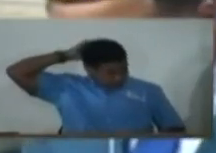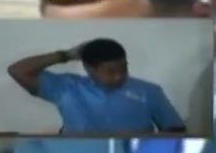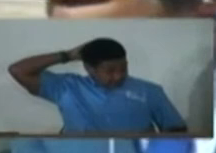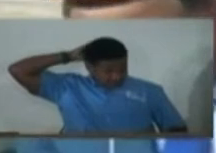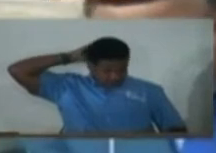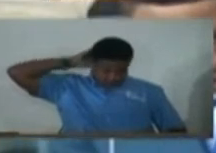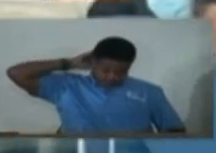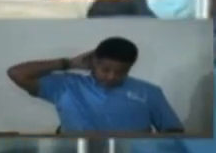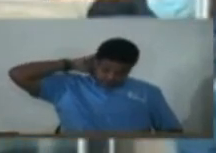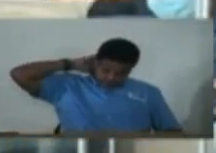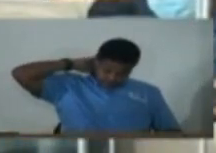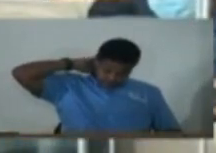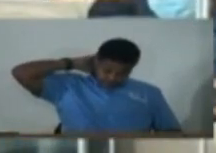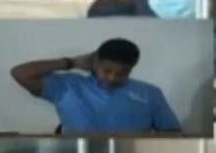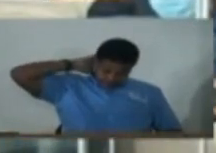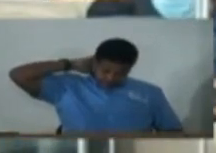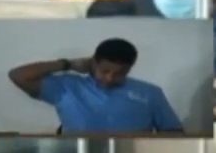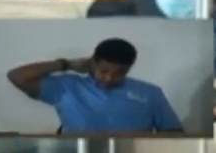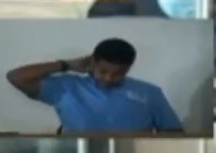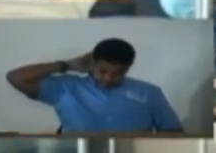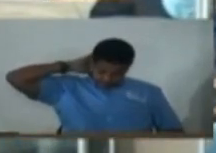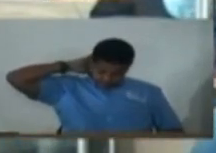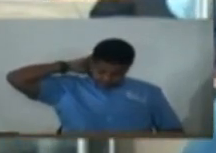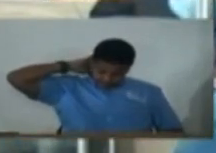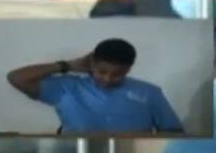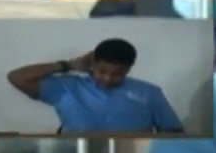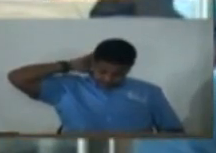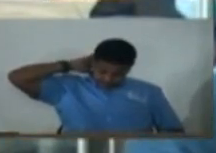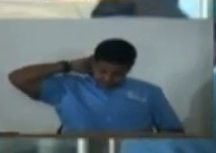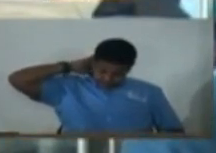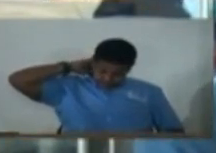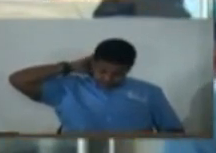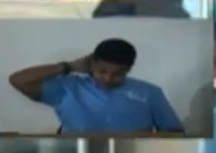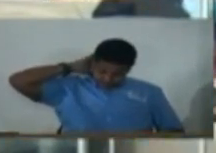the emotional impact of seeing your loved one